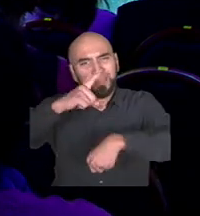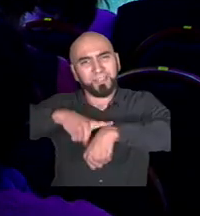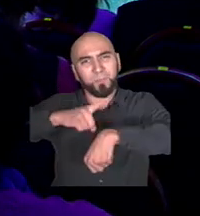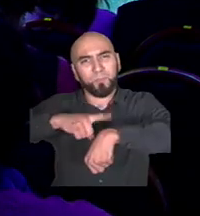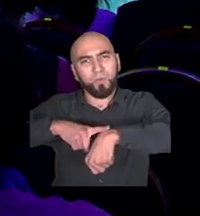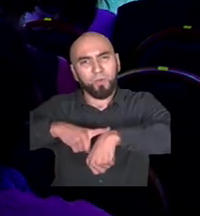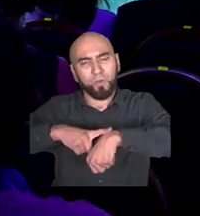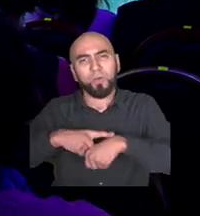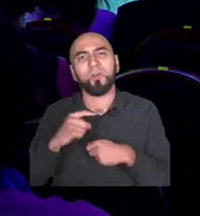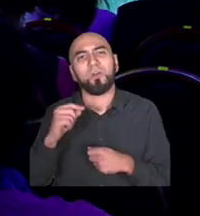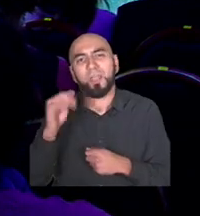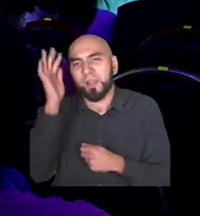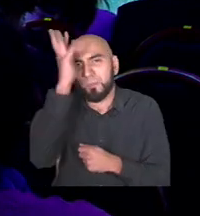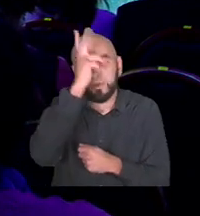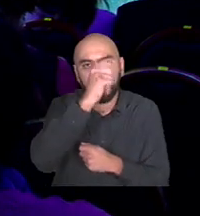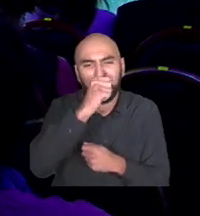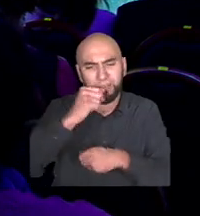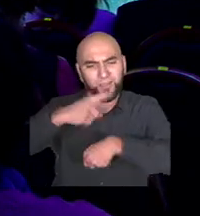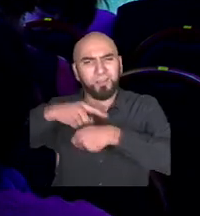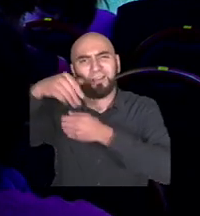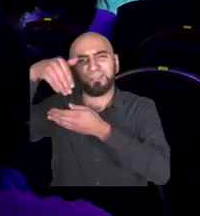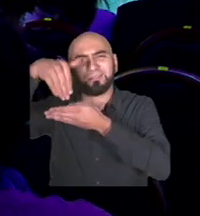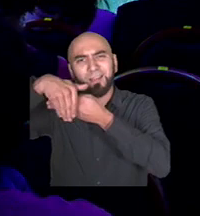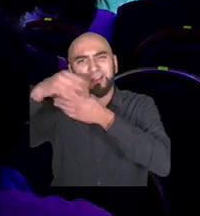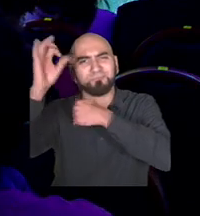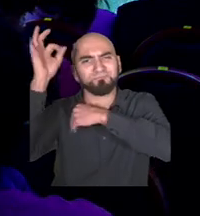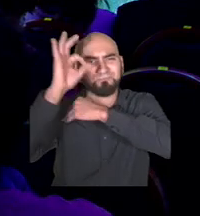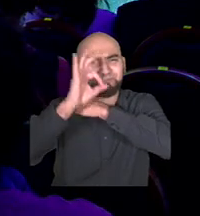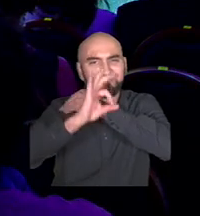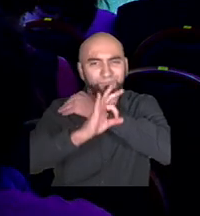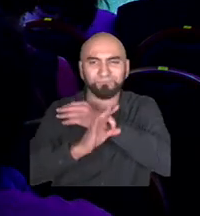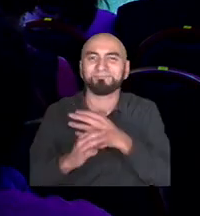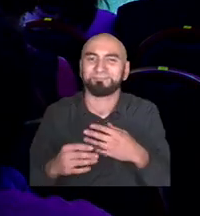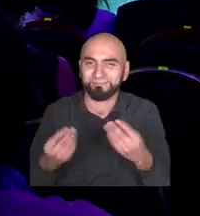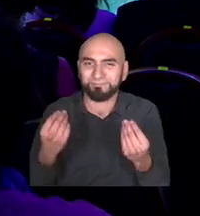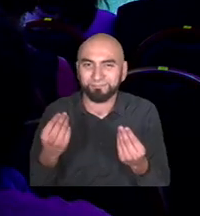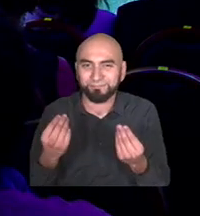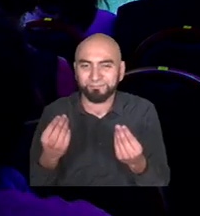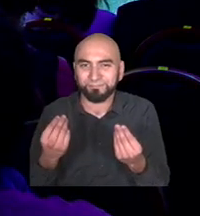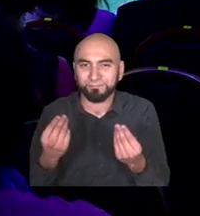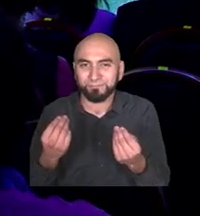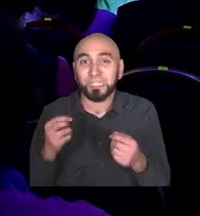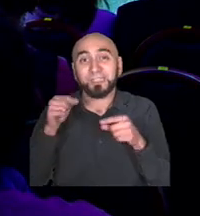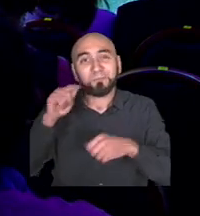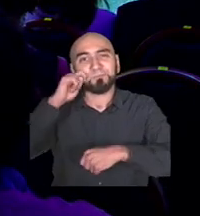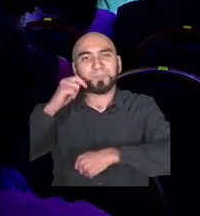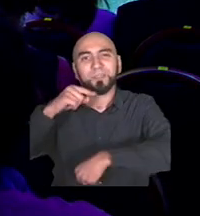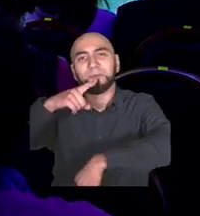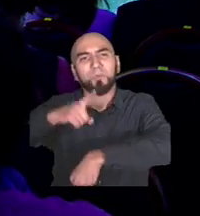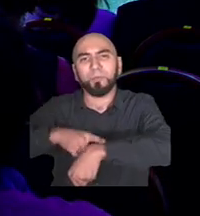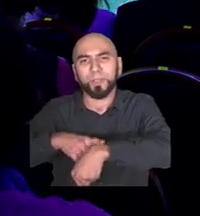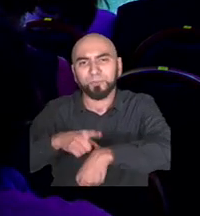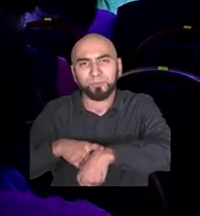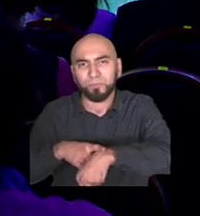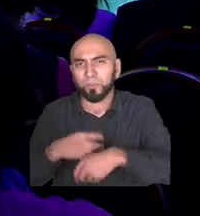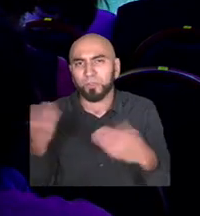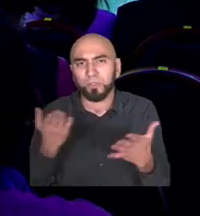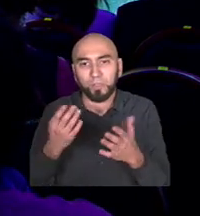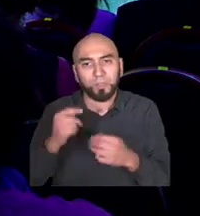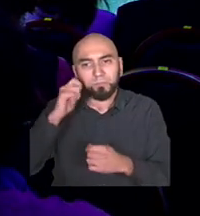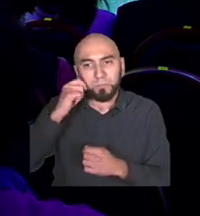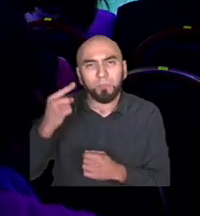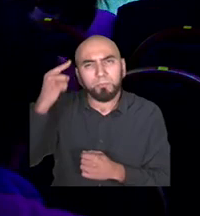It's the eureka moment that Archimedes had when he figured out density. It's the time when you're not necessarily thinking about something.